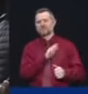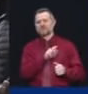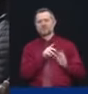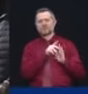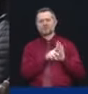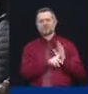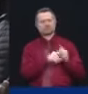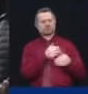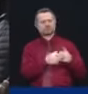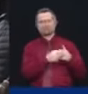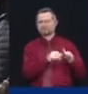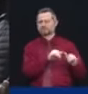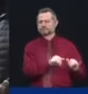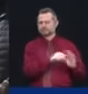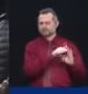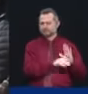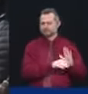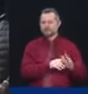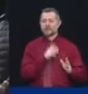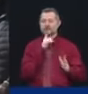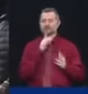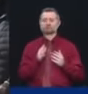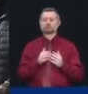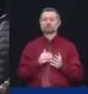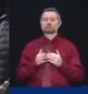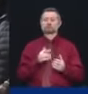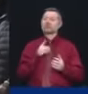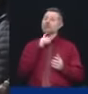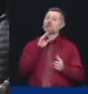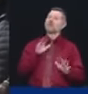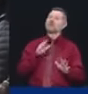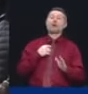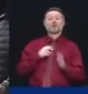But we're talking about